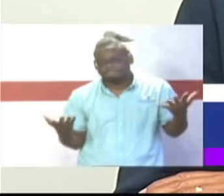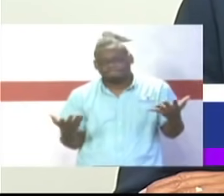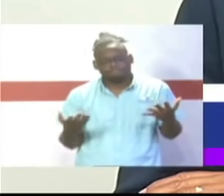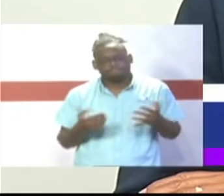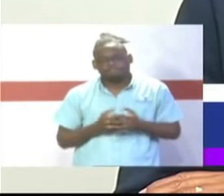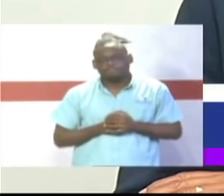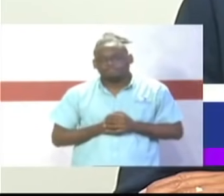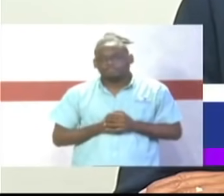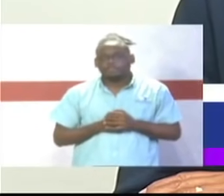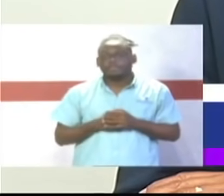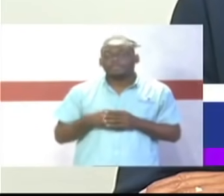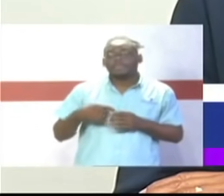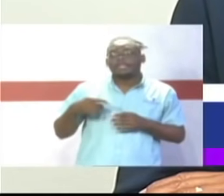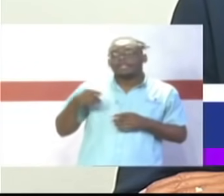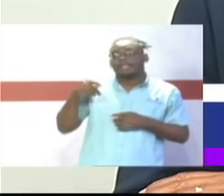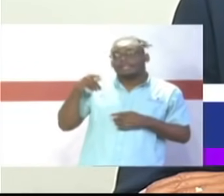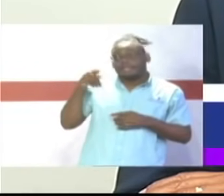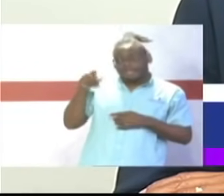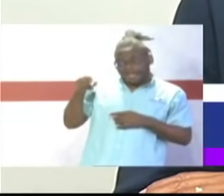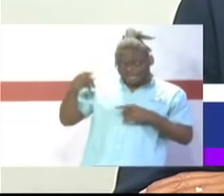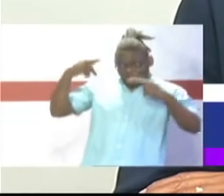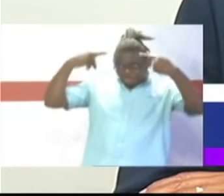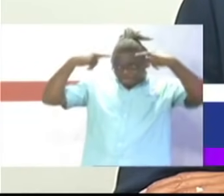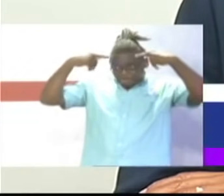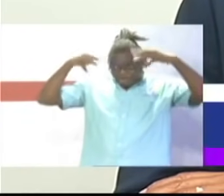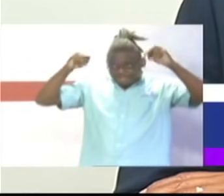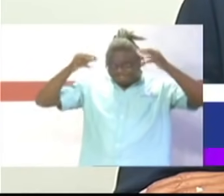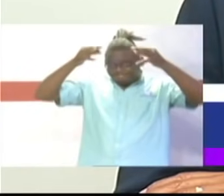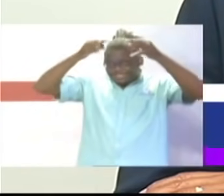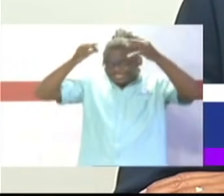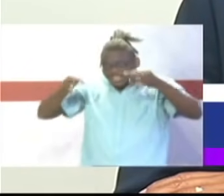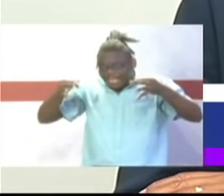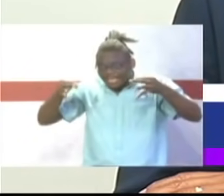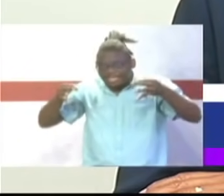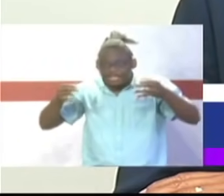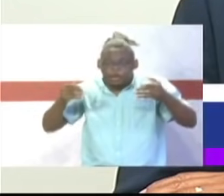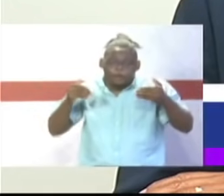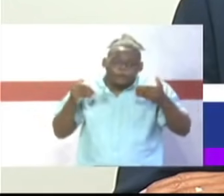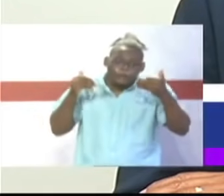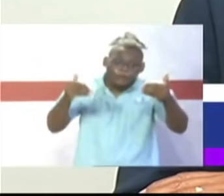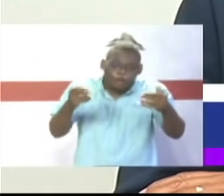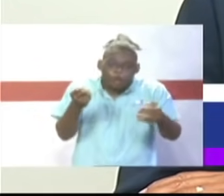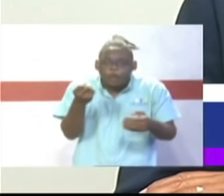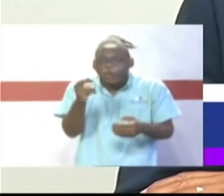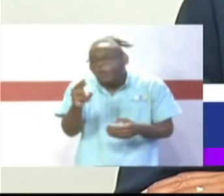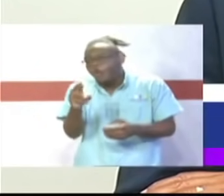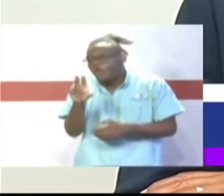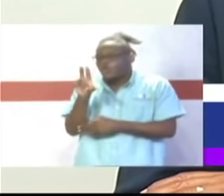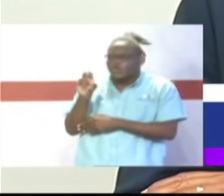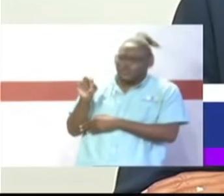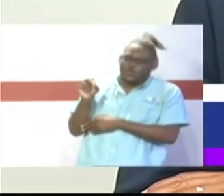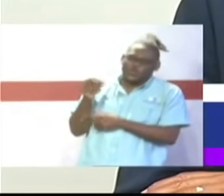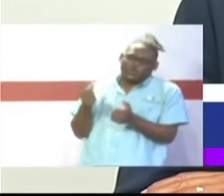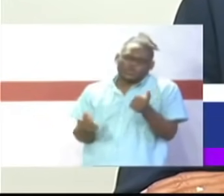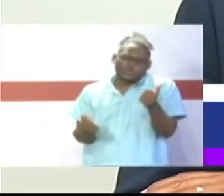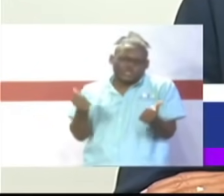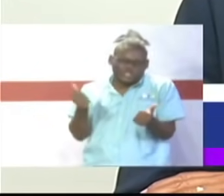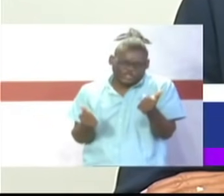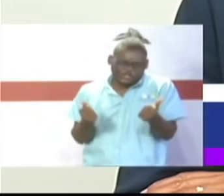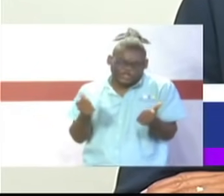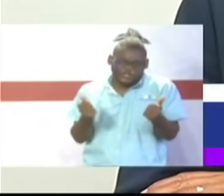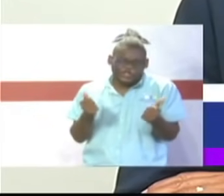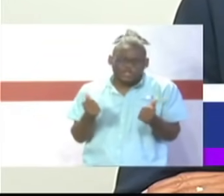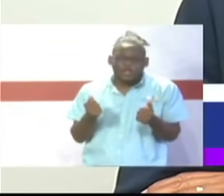the decisions to either implement or roll back measures. So all those decisions, whether it's sports,